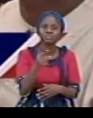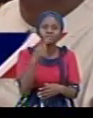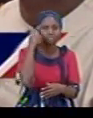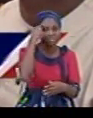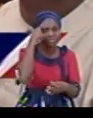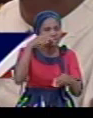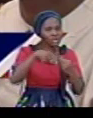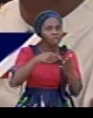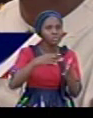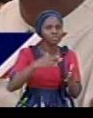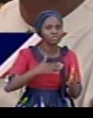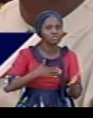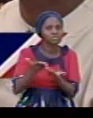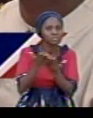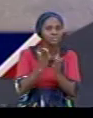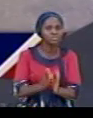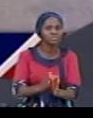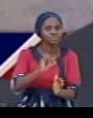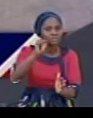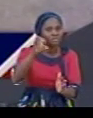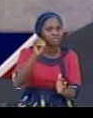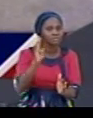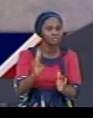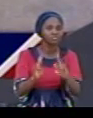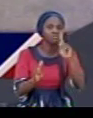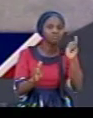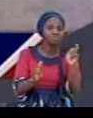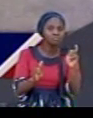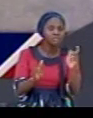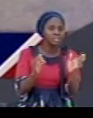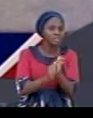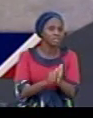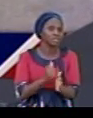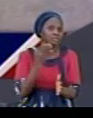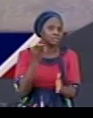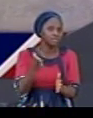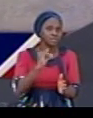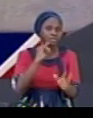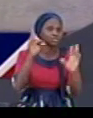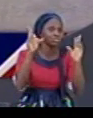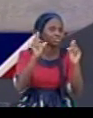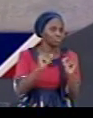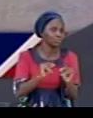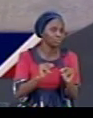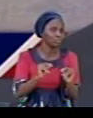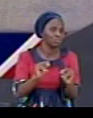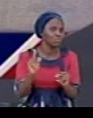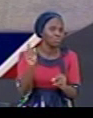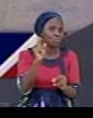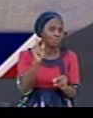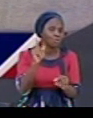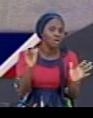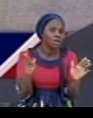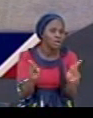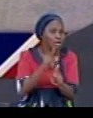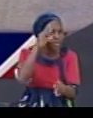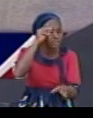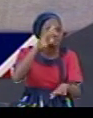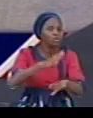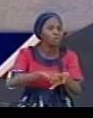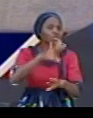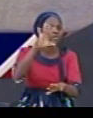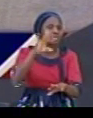my servant Job, that there is none like him in the